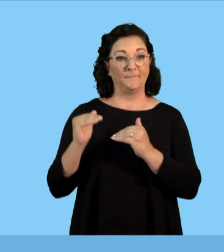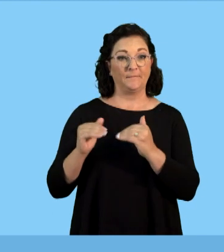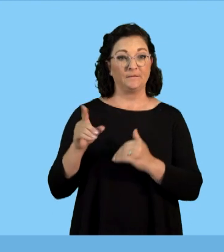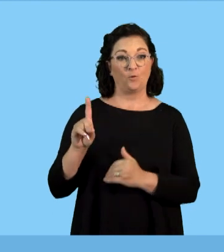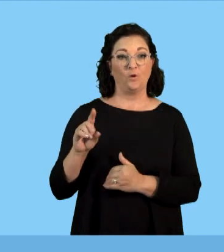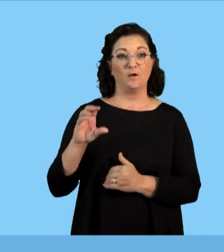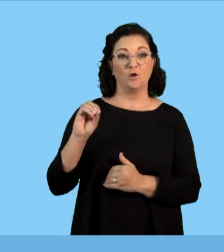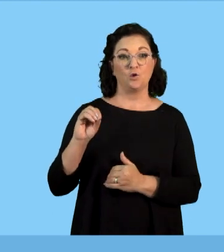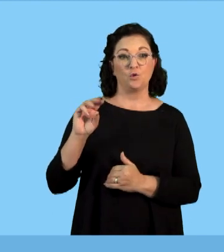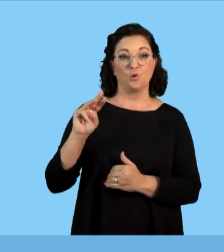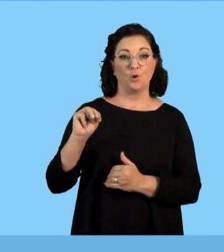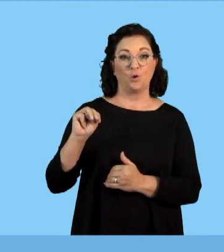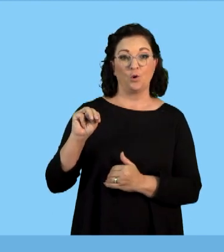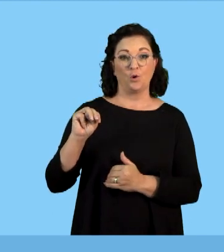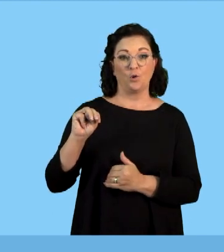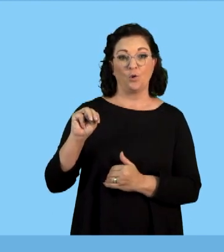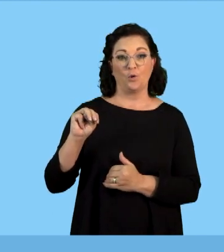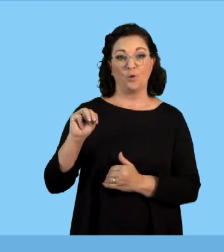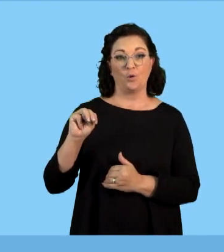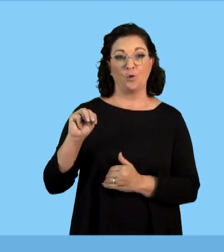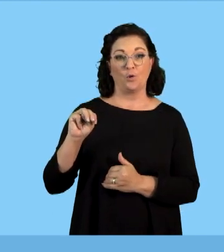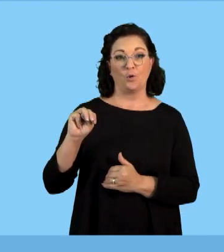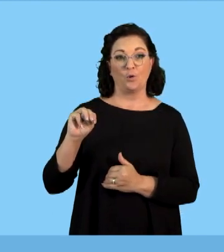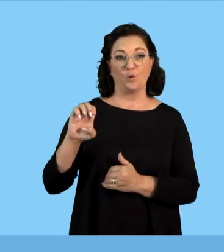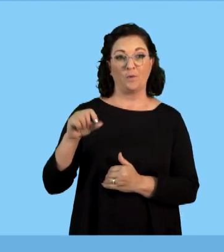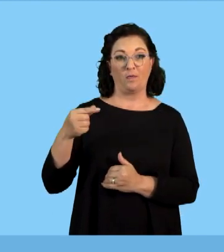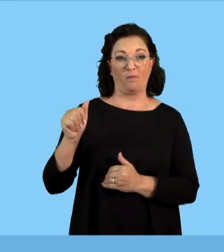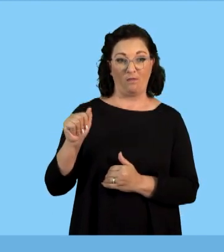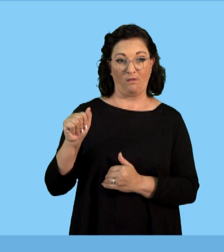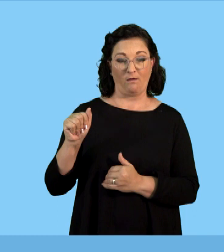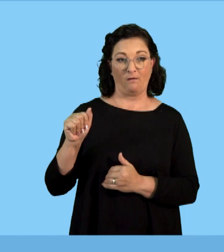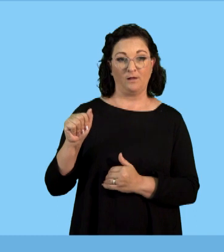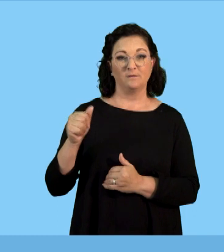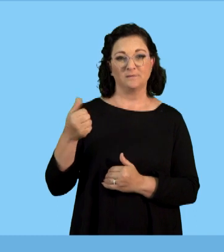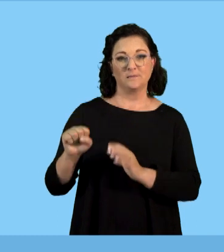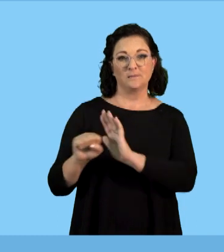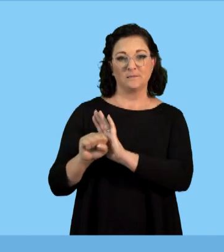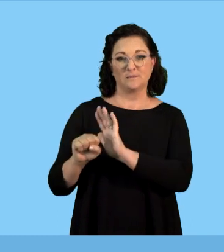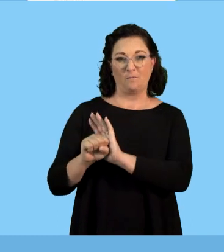it is measured in ohms, and the symbol for that is the omega, the sign